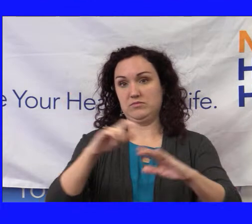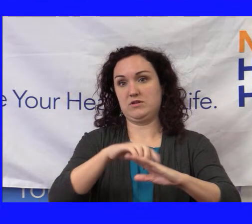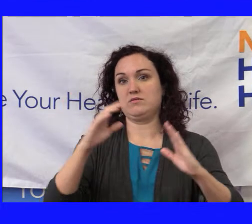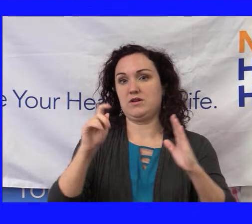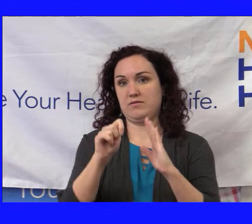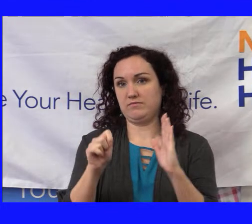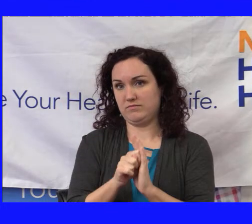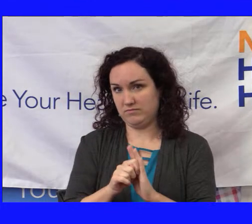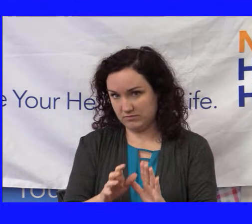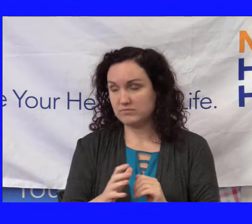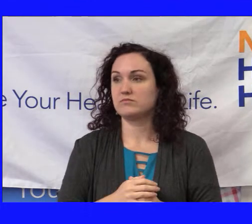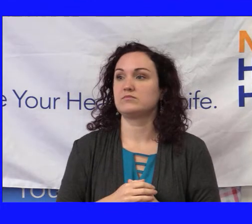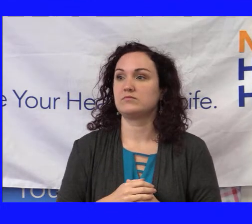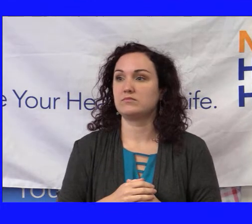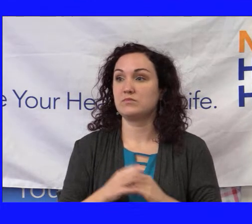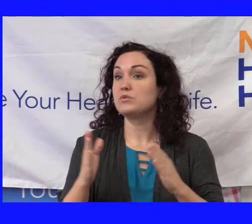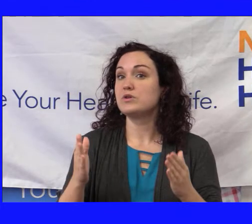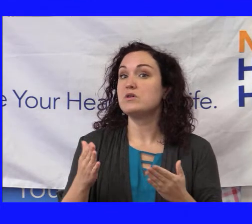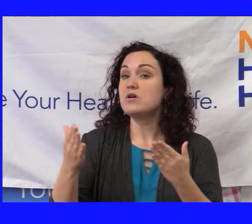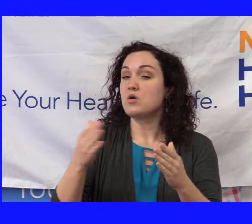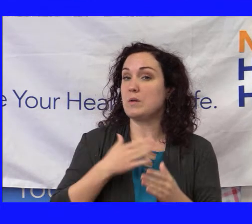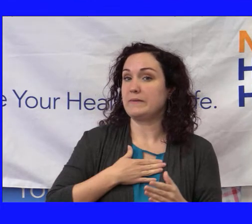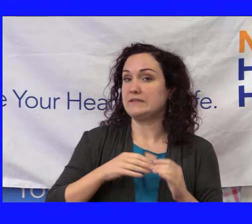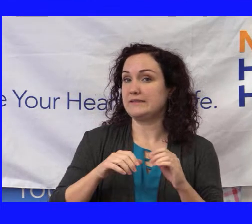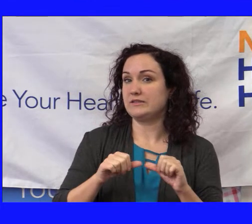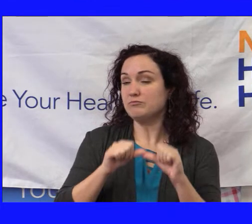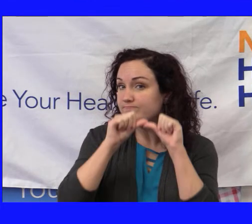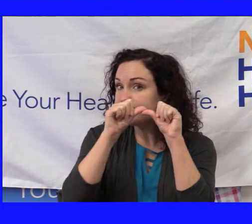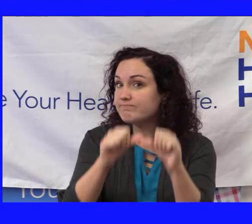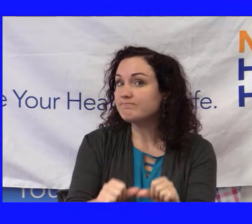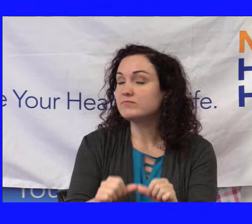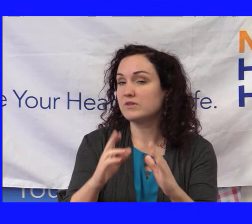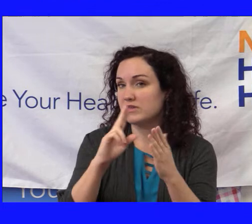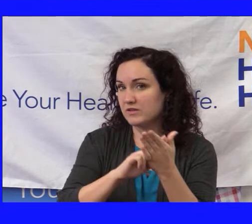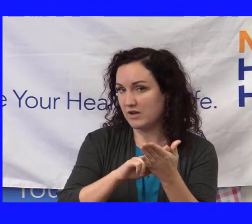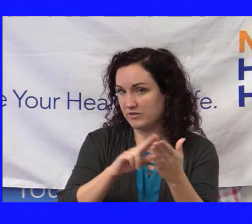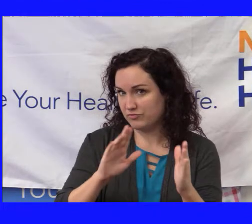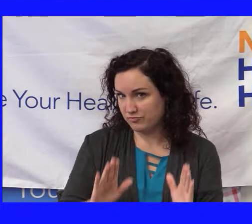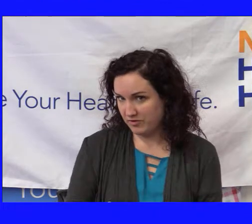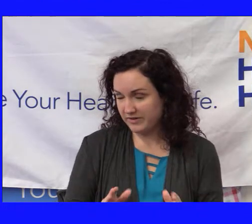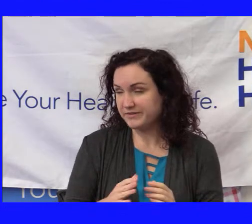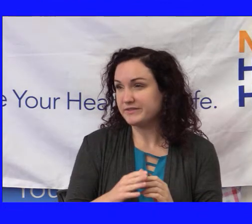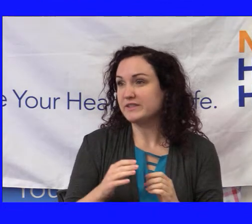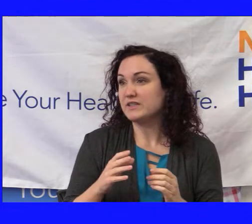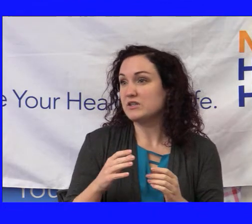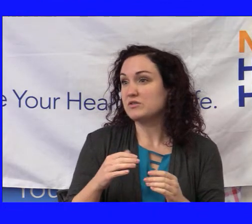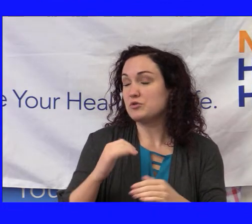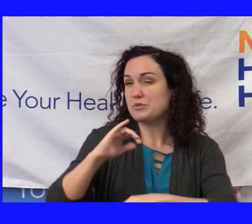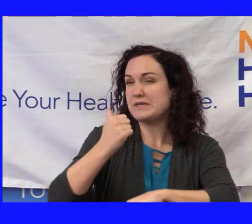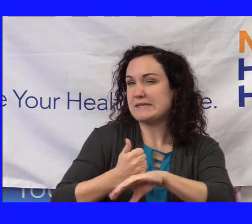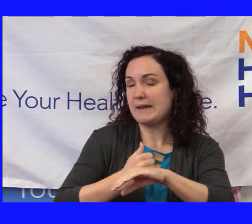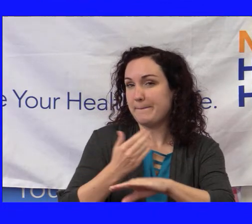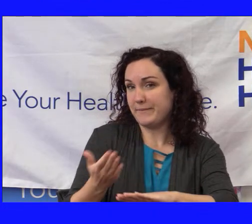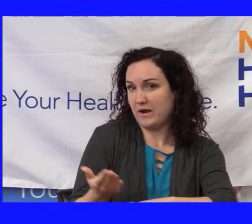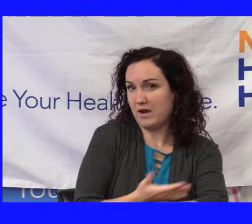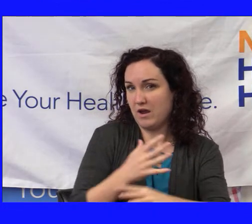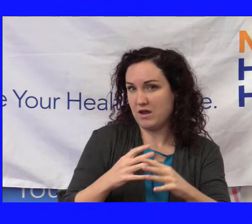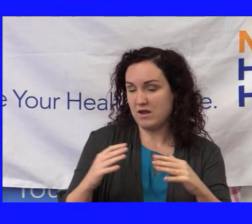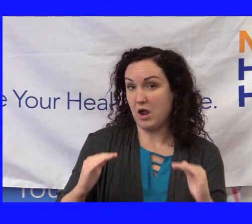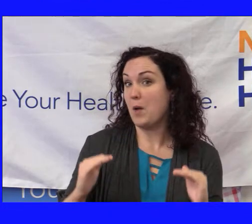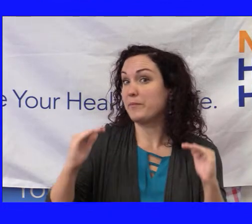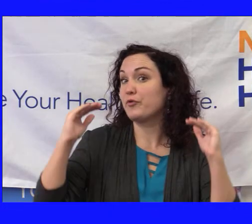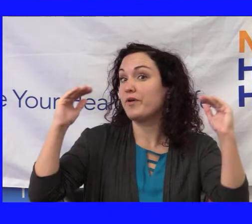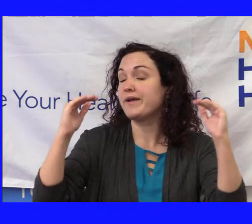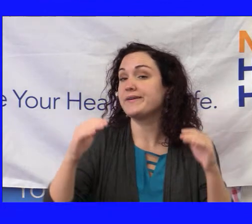you the need to extend this contract in order to put in place enterprise-wide upgrades along with training